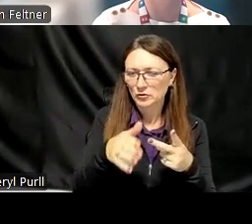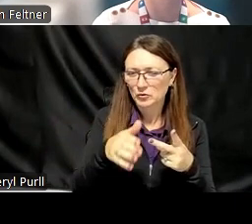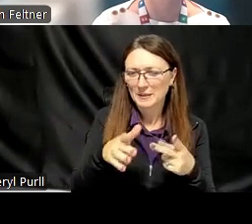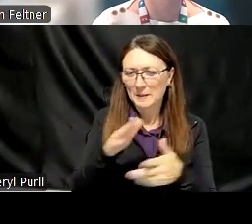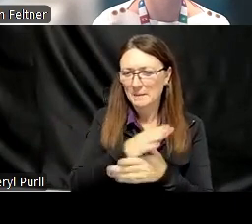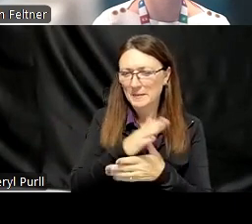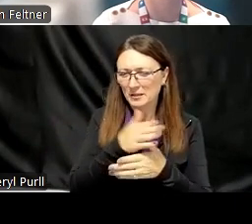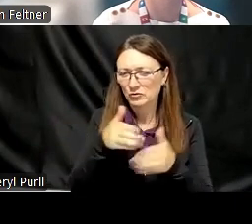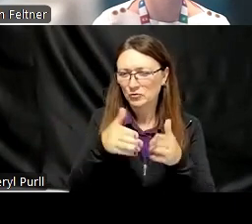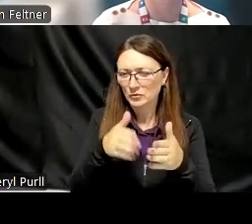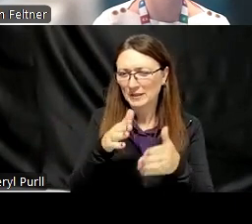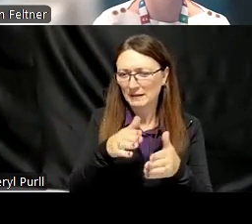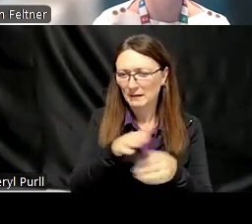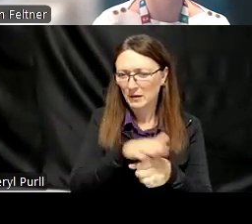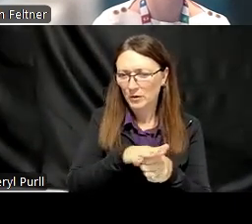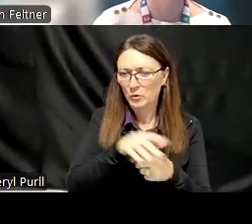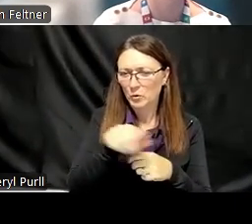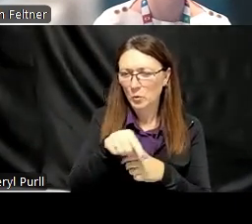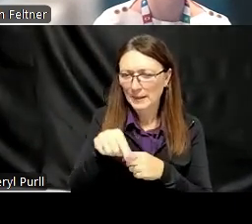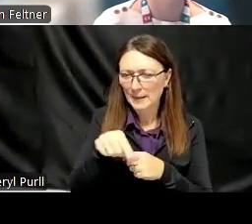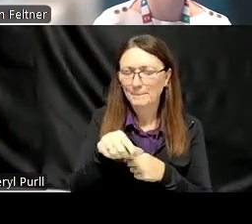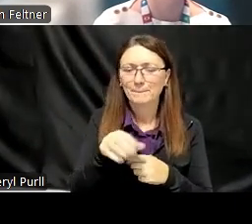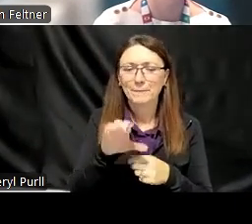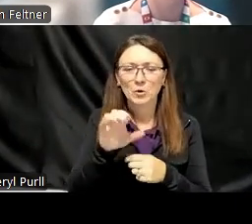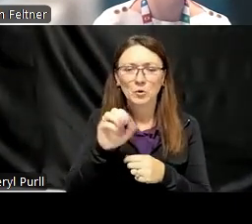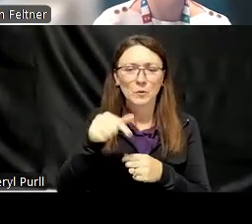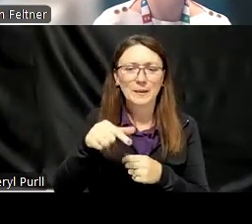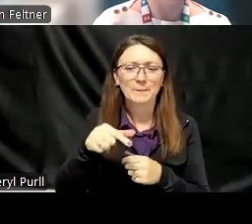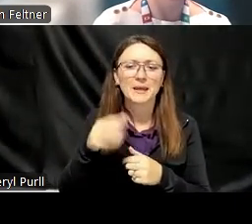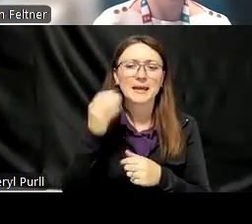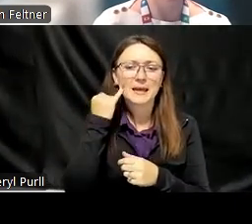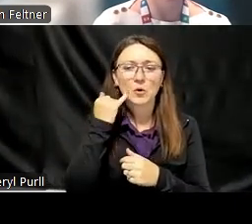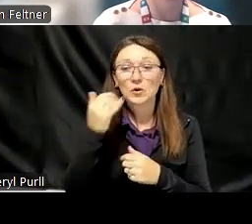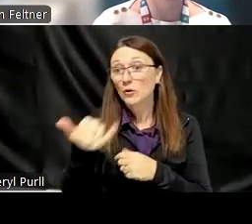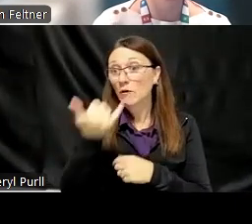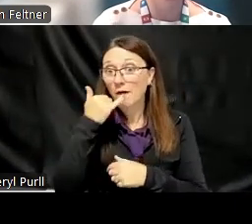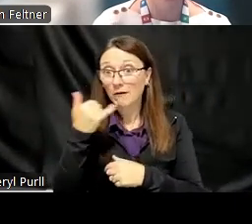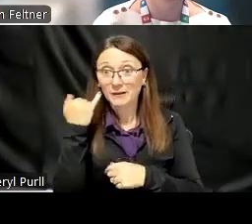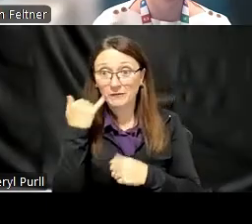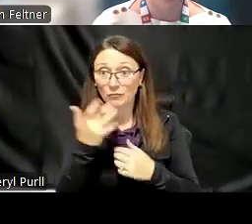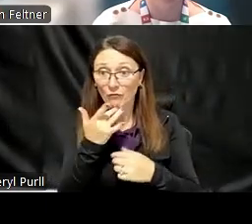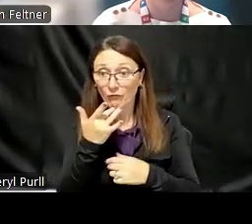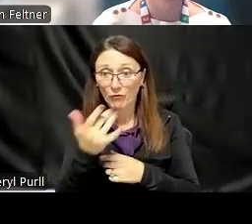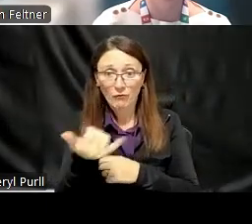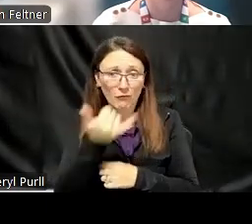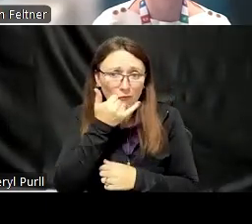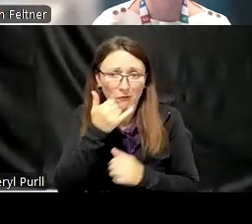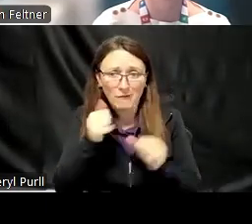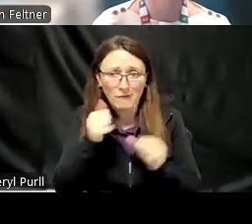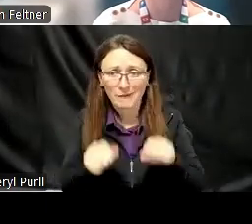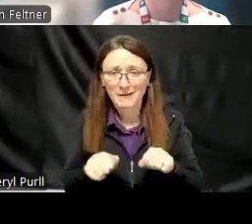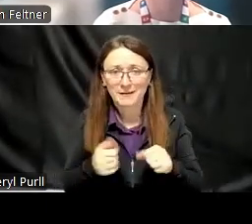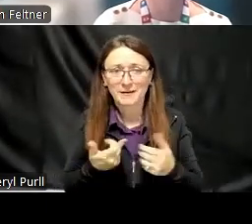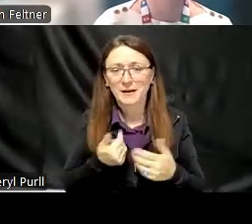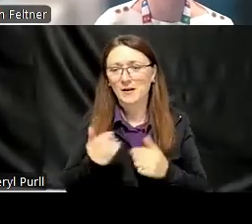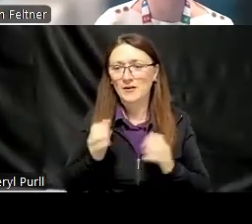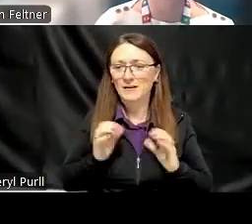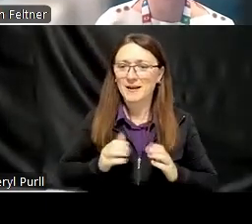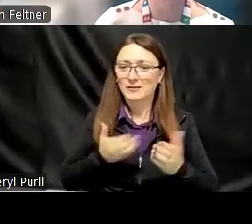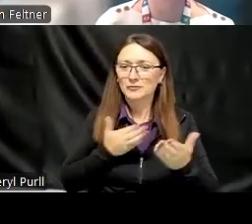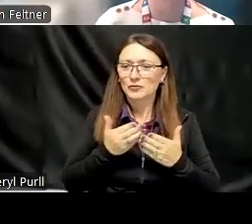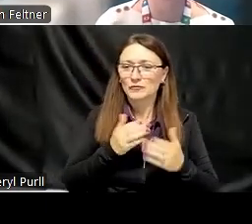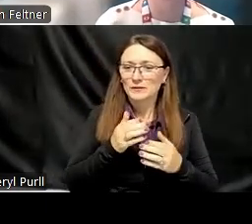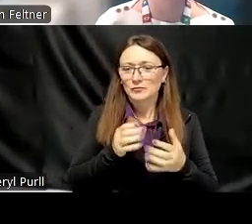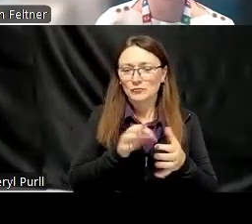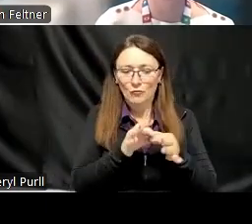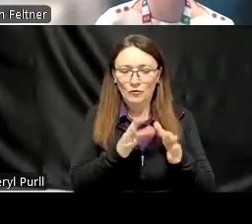then Coquitlam. Or you can call us if you prefer, and our client service coordinators at the front can